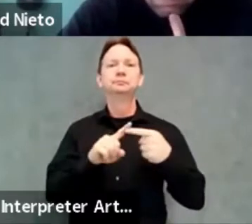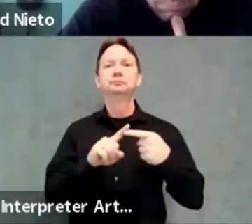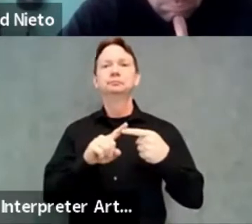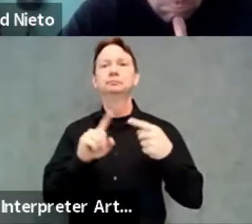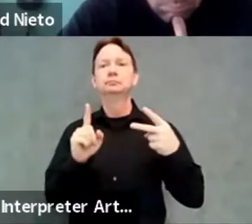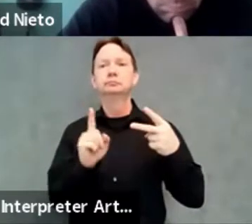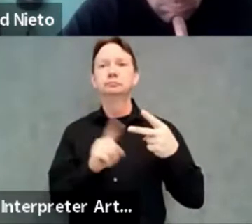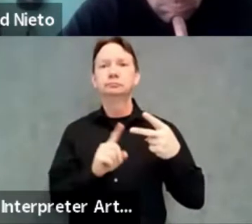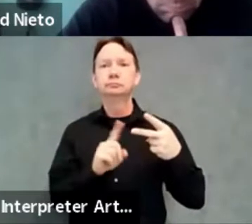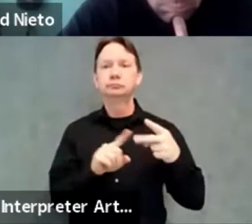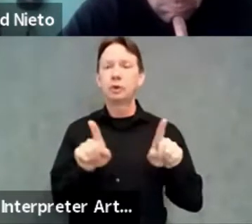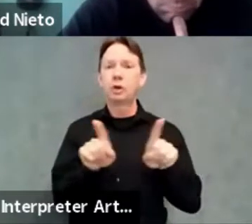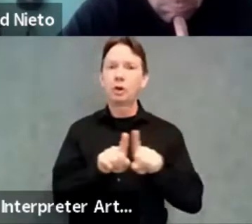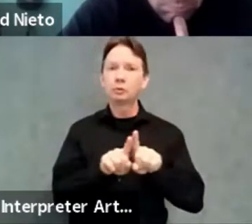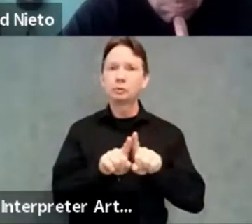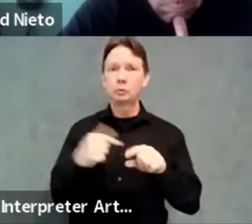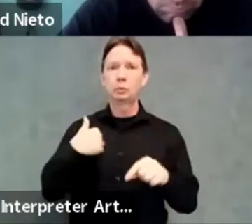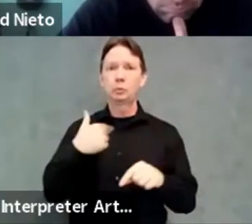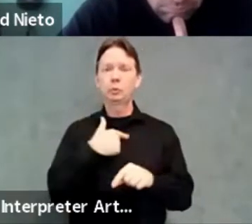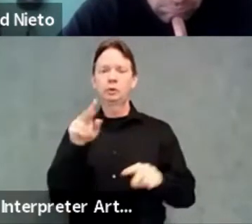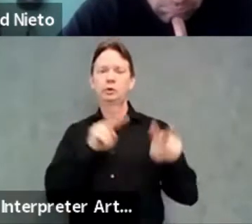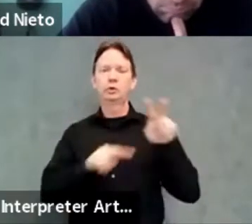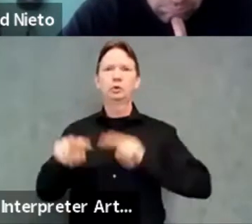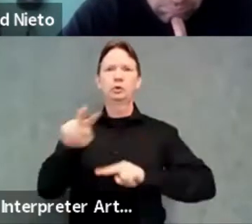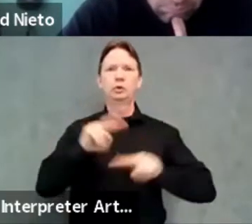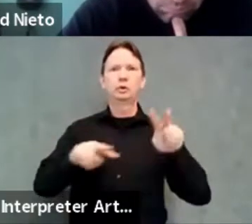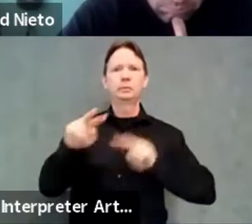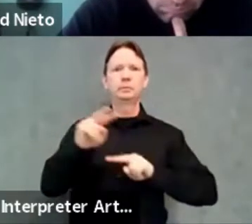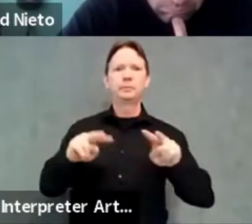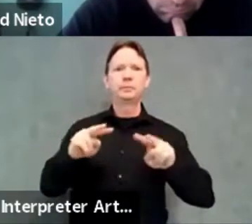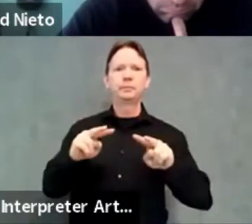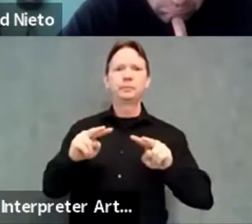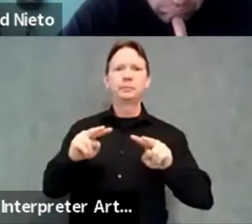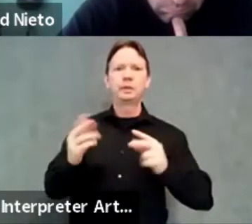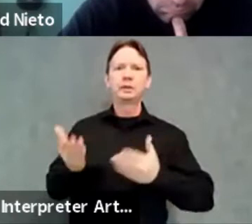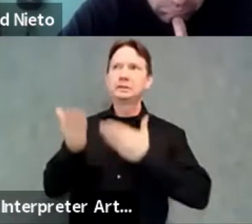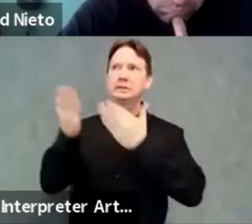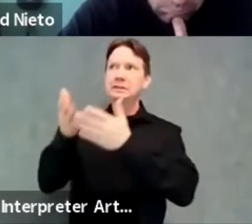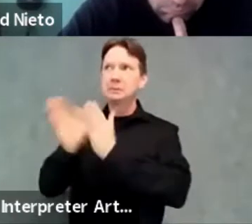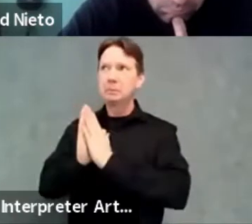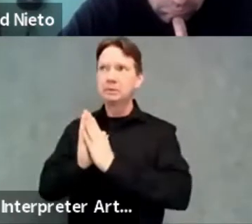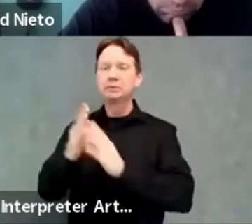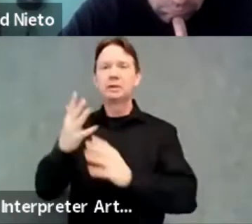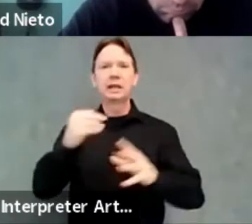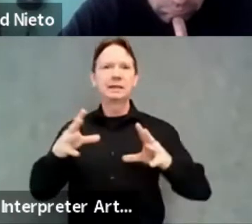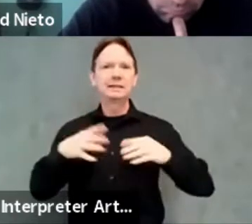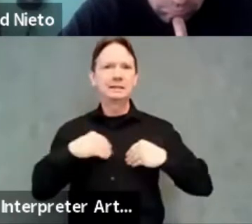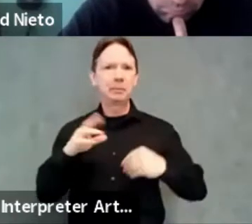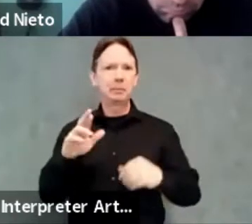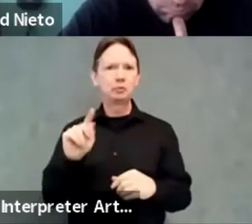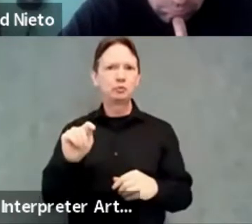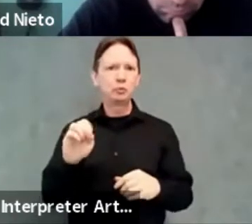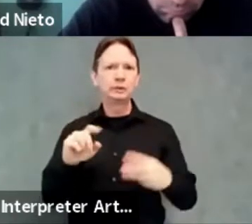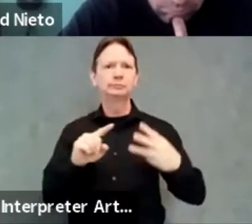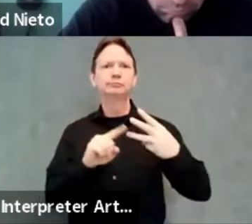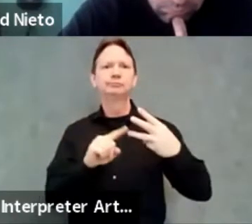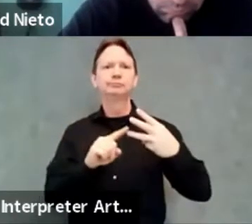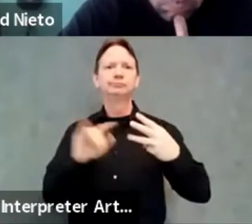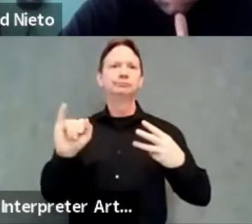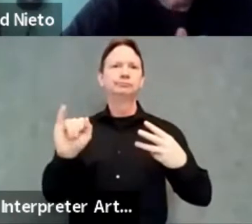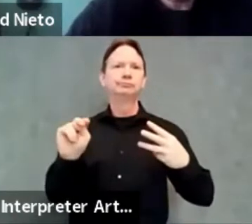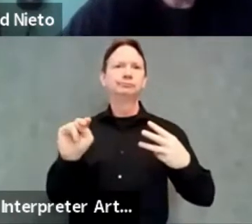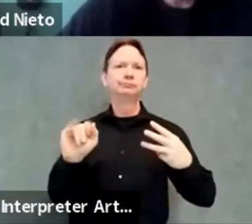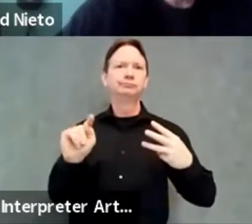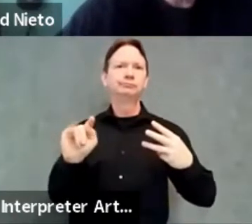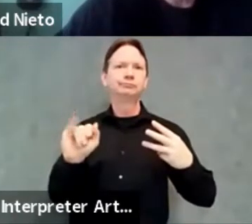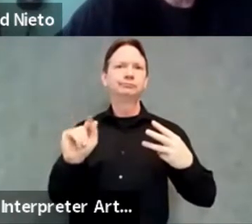at submission and acceptance rates for the annual meeting, looking at the initiatives that you might have as a SIG, looking at how you're recruiting new members or